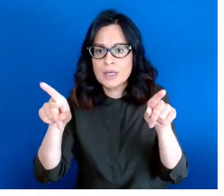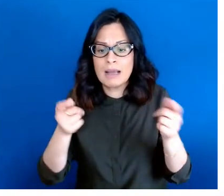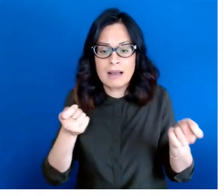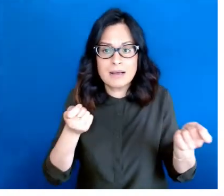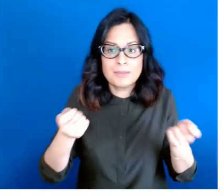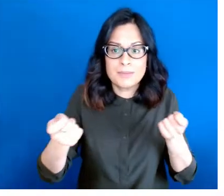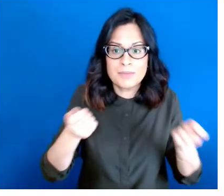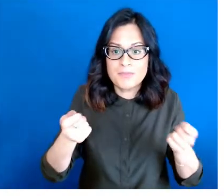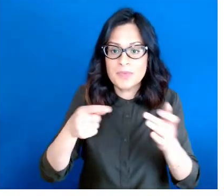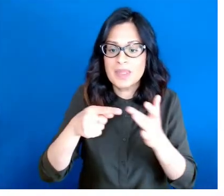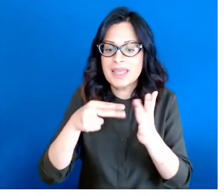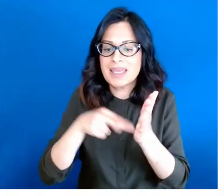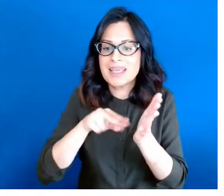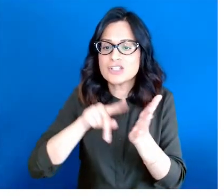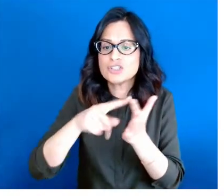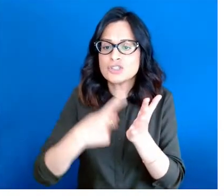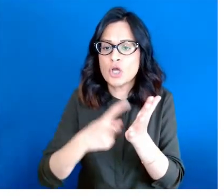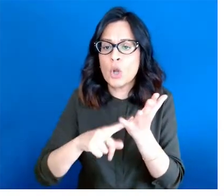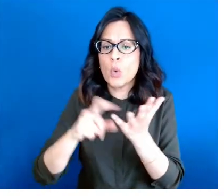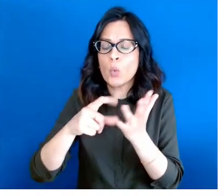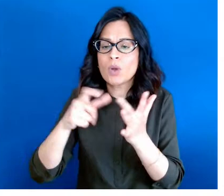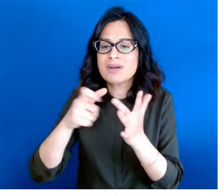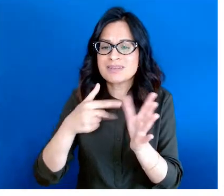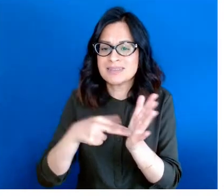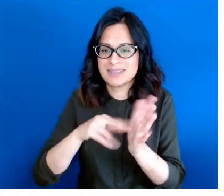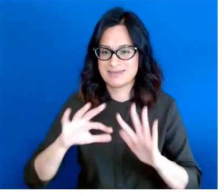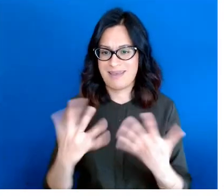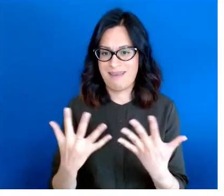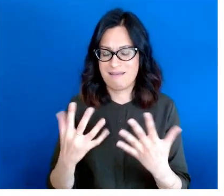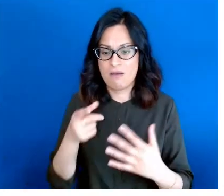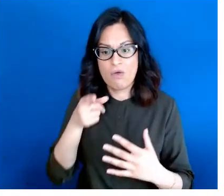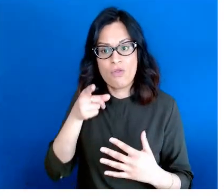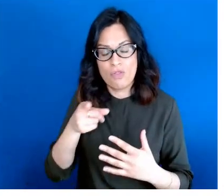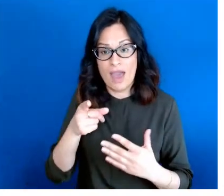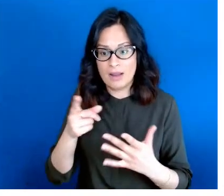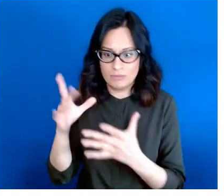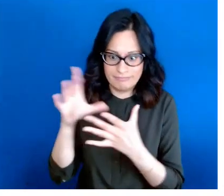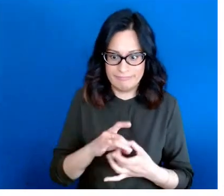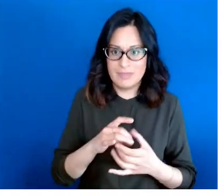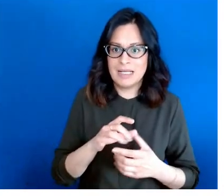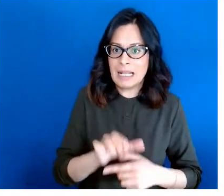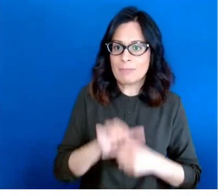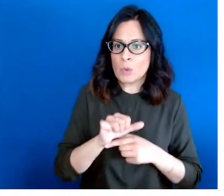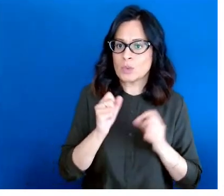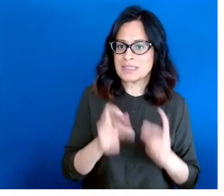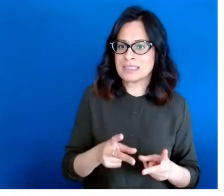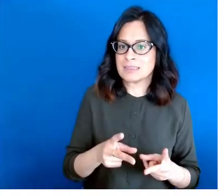interleukin-10, which is a mediator that's a strong regulator of immune responses. In addition,